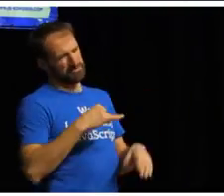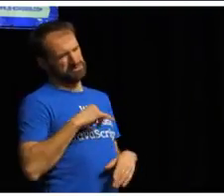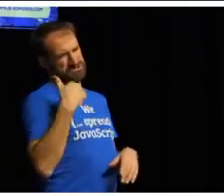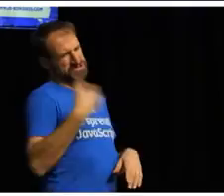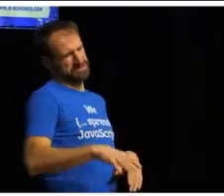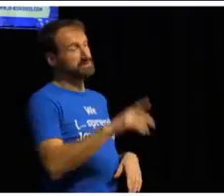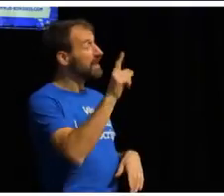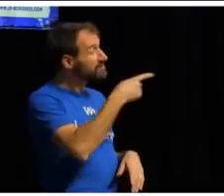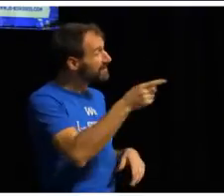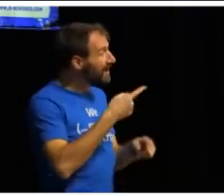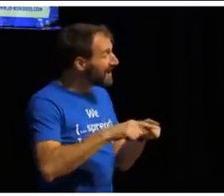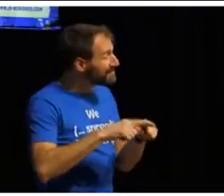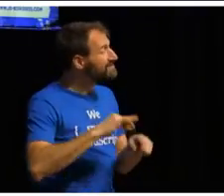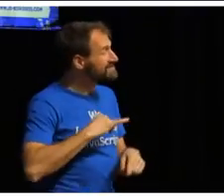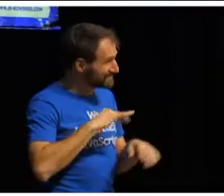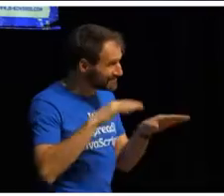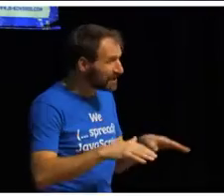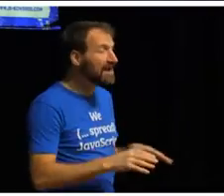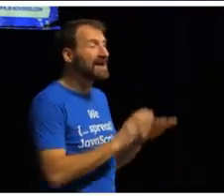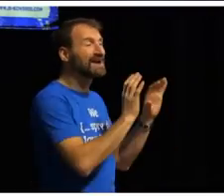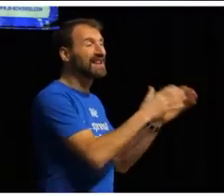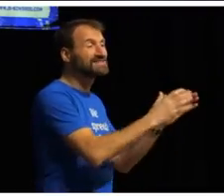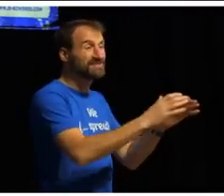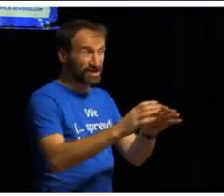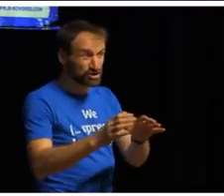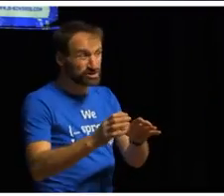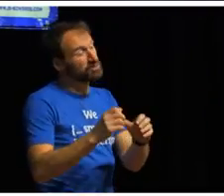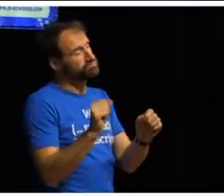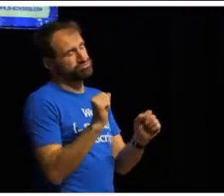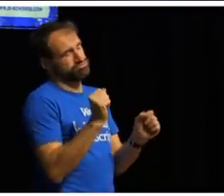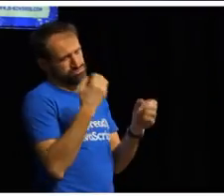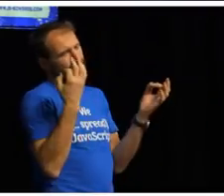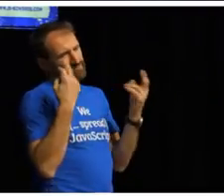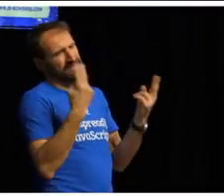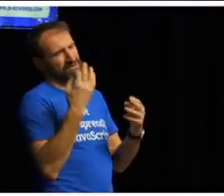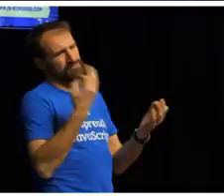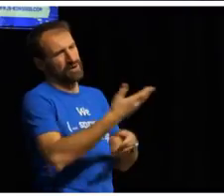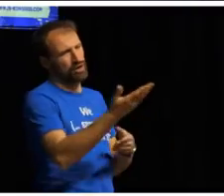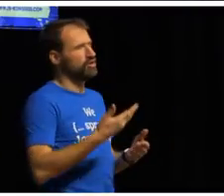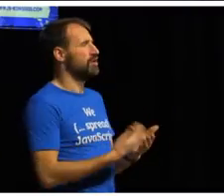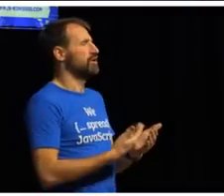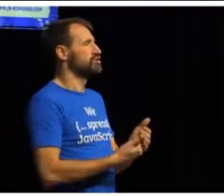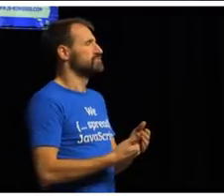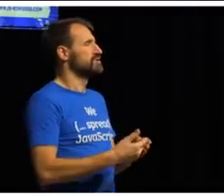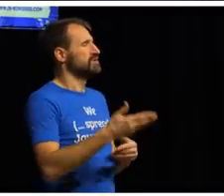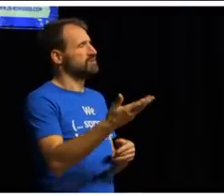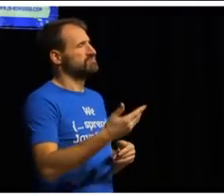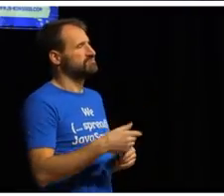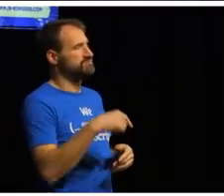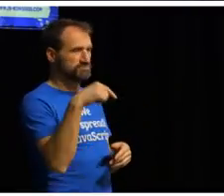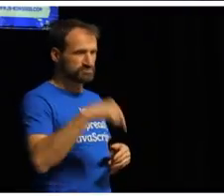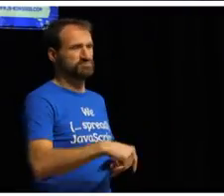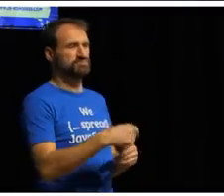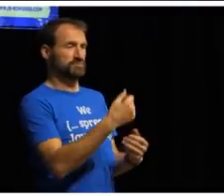So classification is a very common thing. For example, you might ask a car, is this a situation where I should